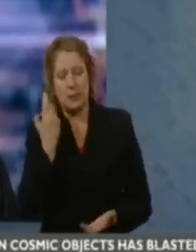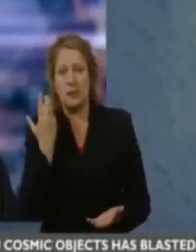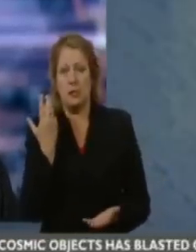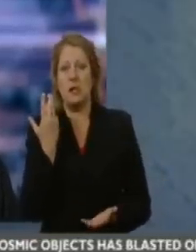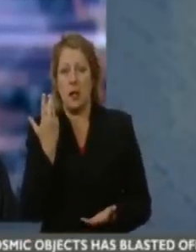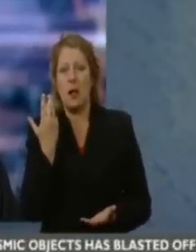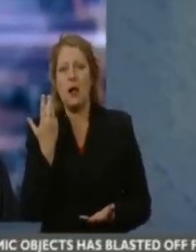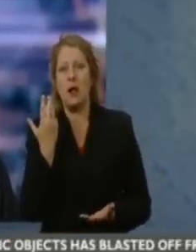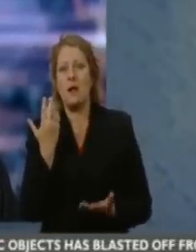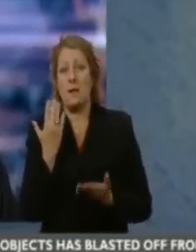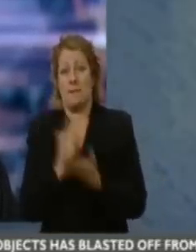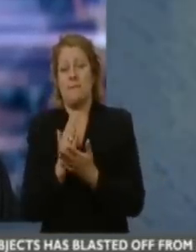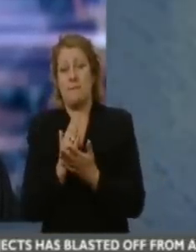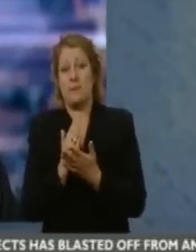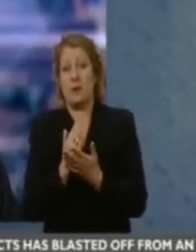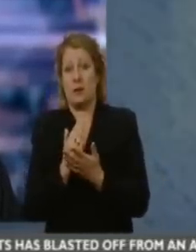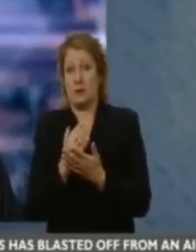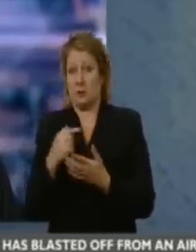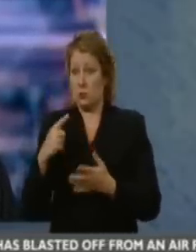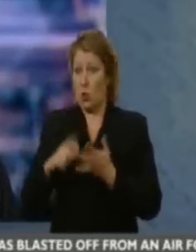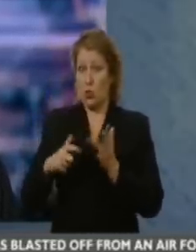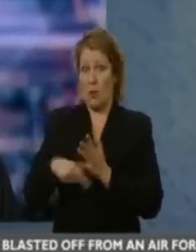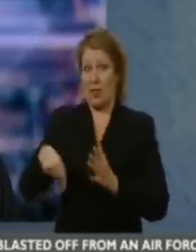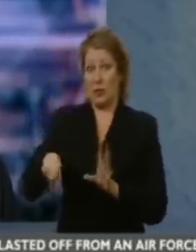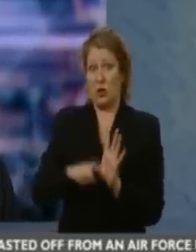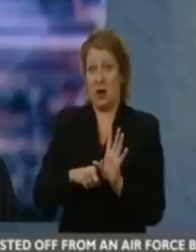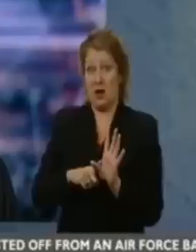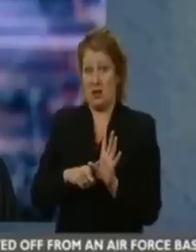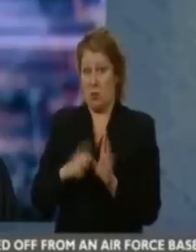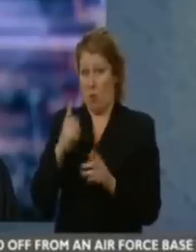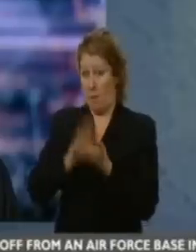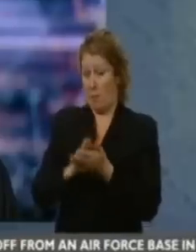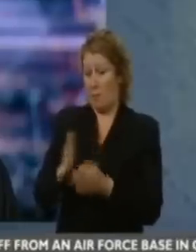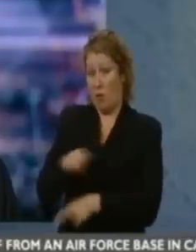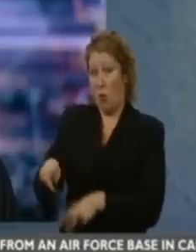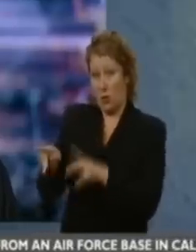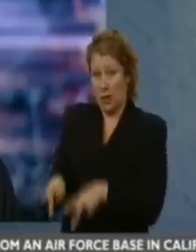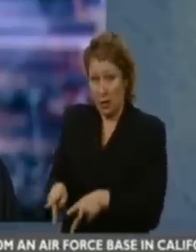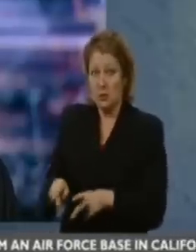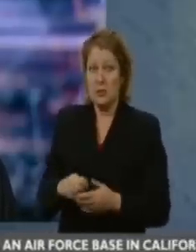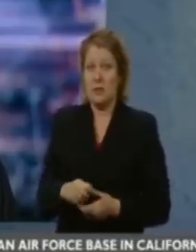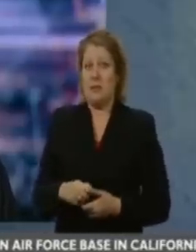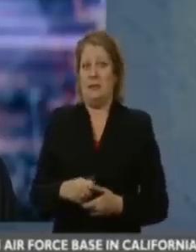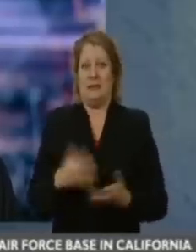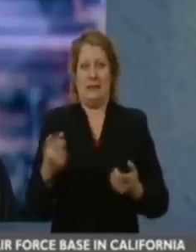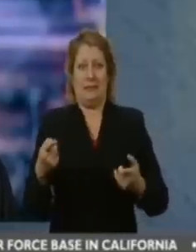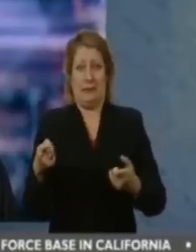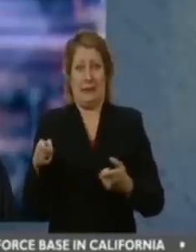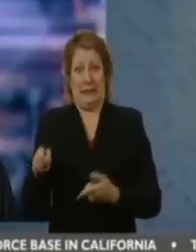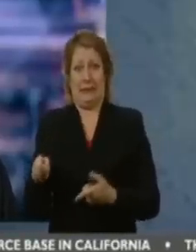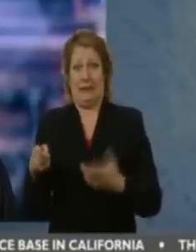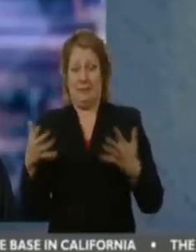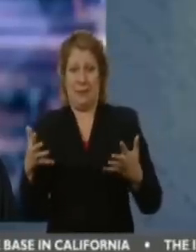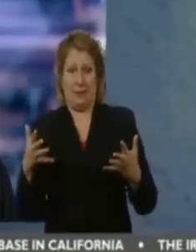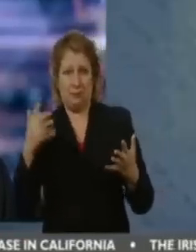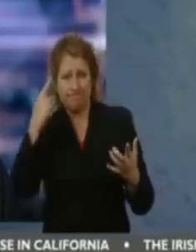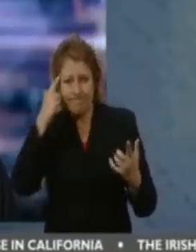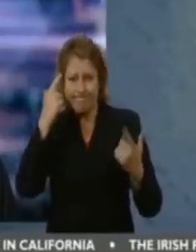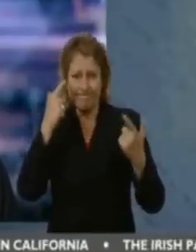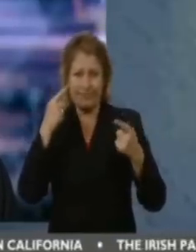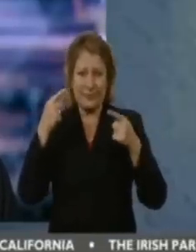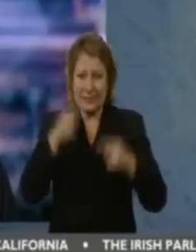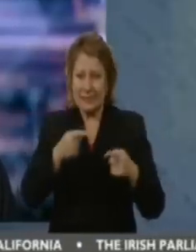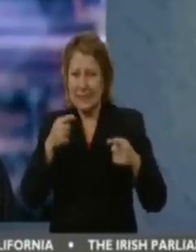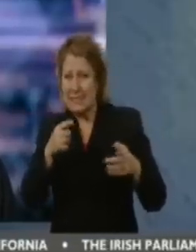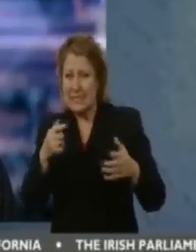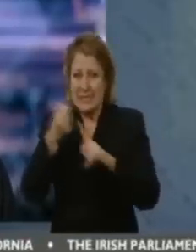that in October of this year, a month before Sergei died, he took all of the allegations that we were pushing and made them directly